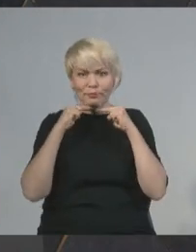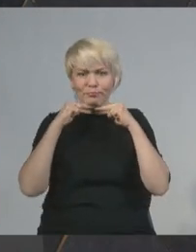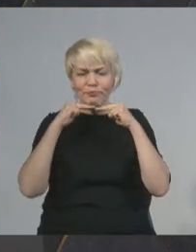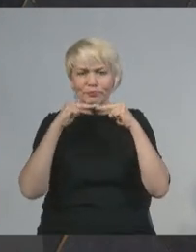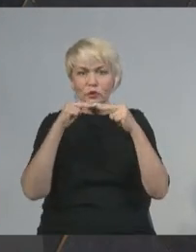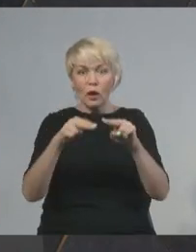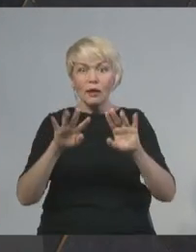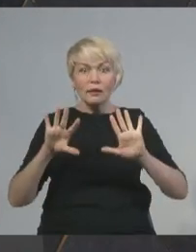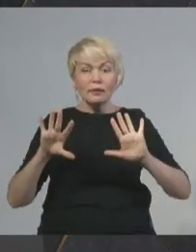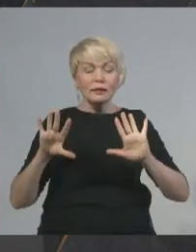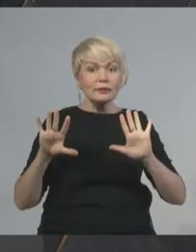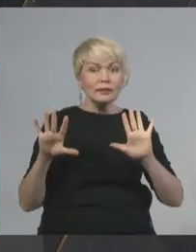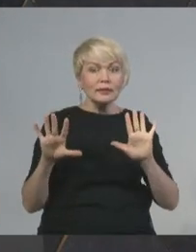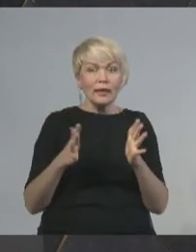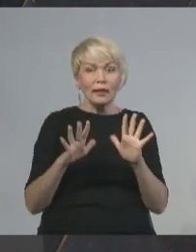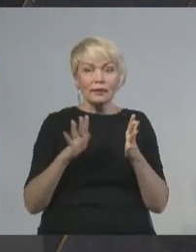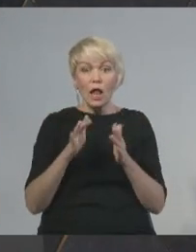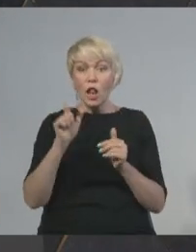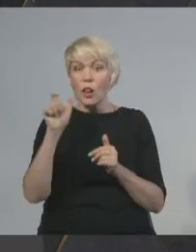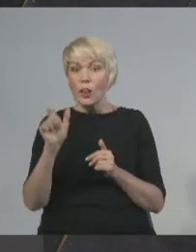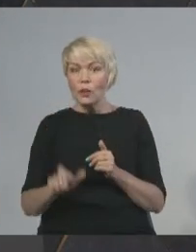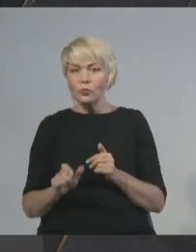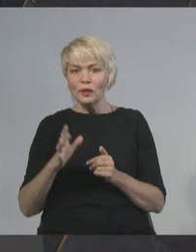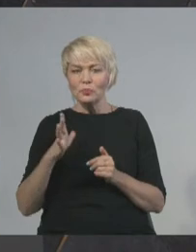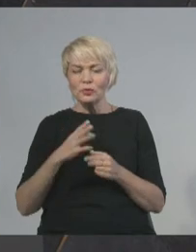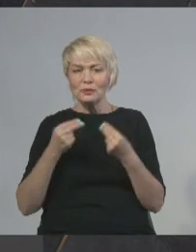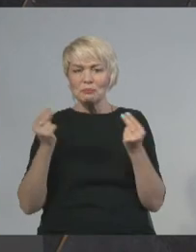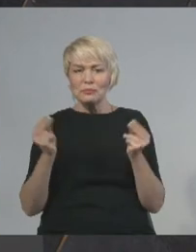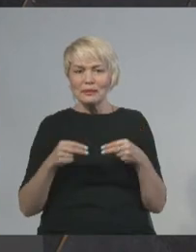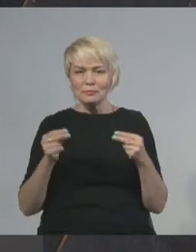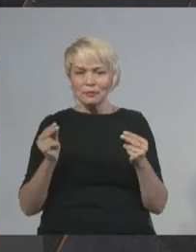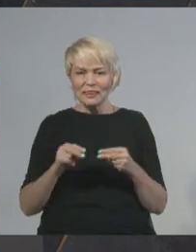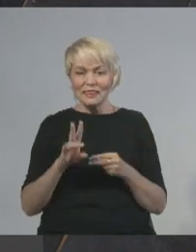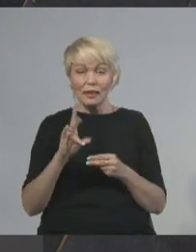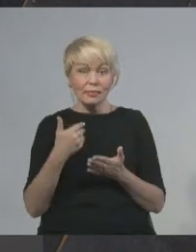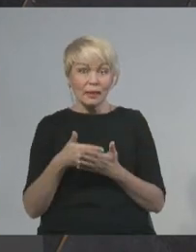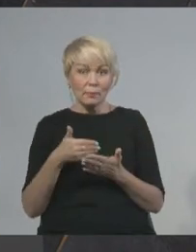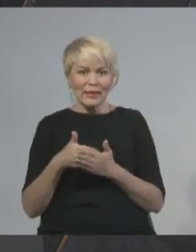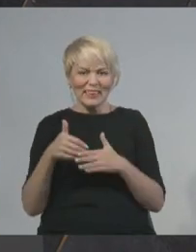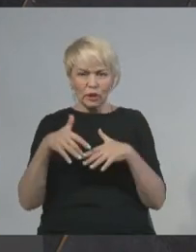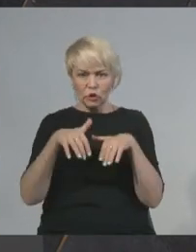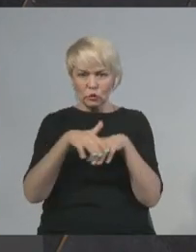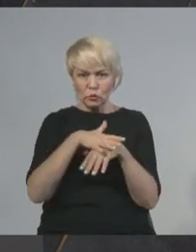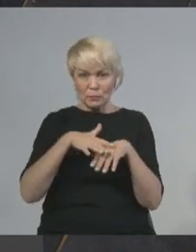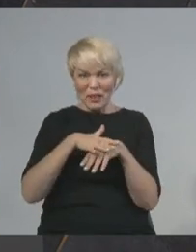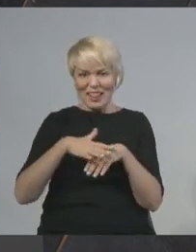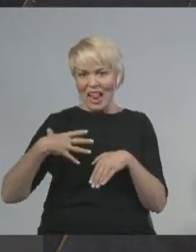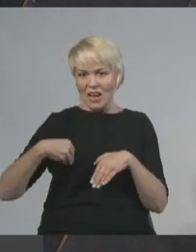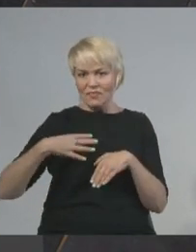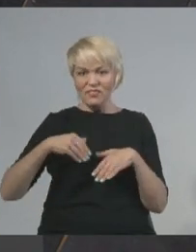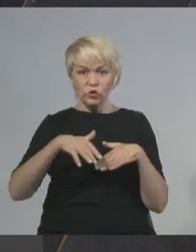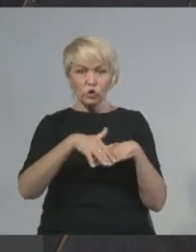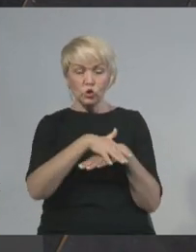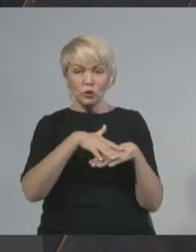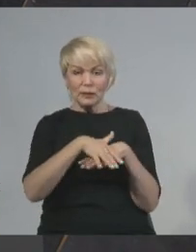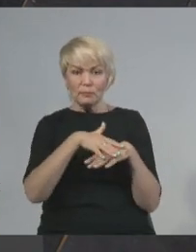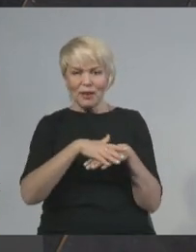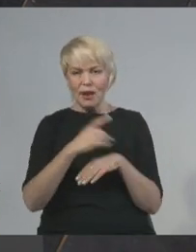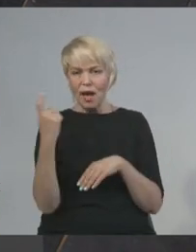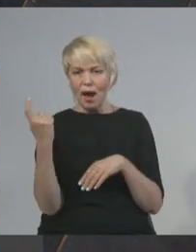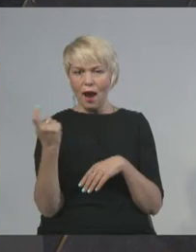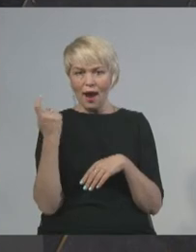focused targeting without targeting so people who were subscribers to suspicion